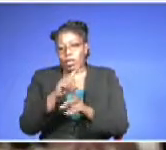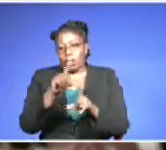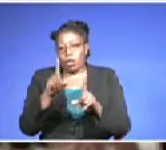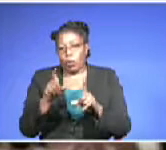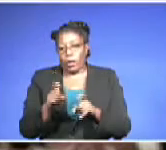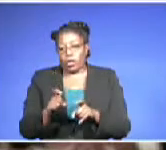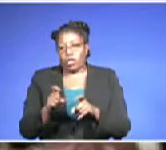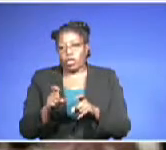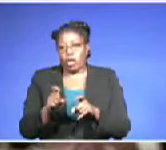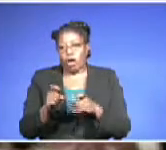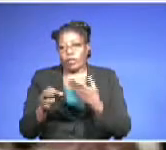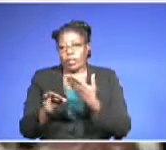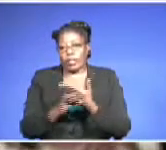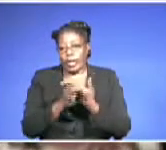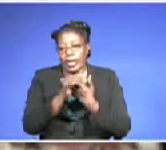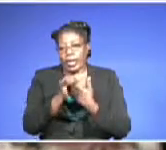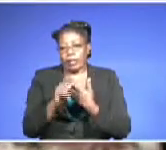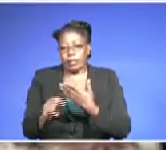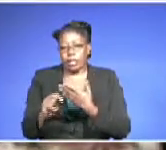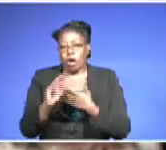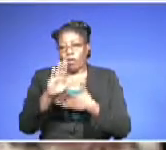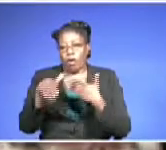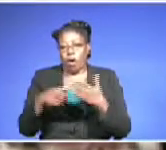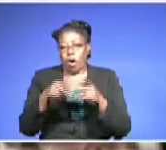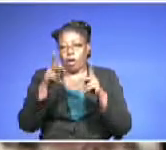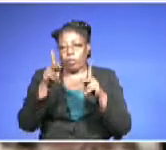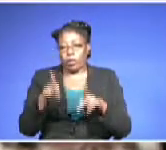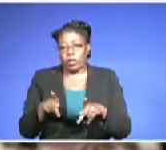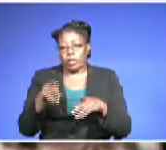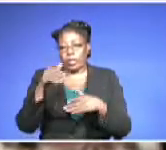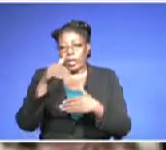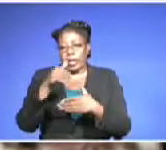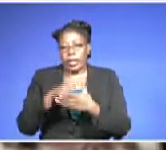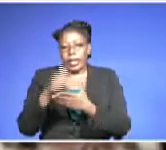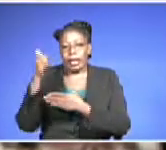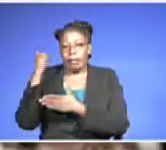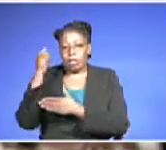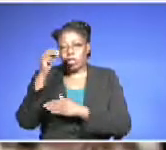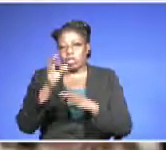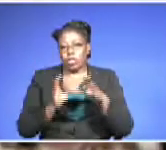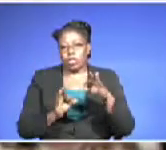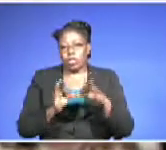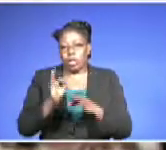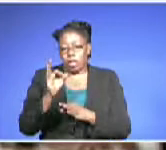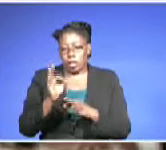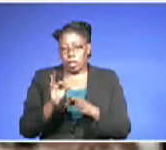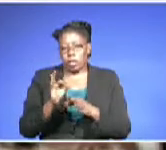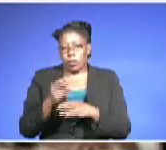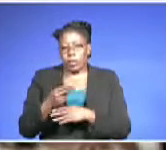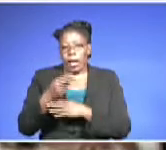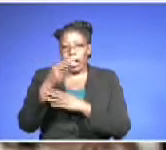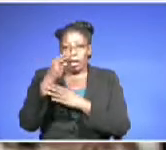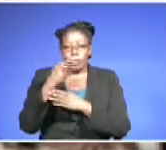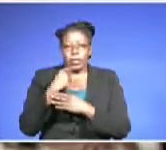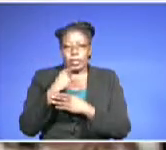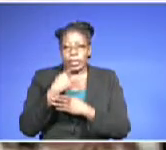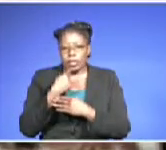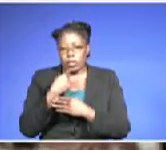physical safety of all persons involved in the administration of justice with utmost